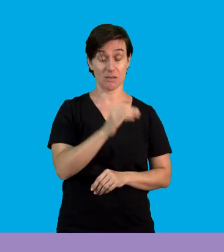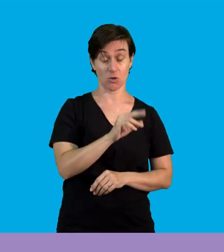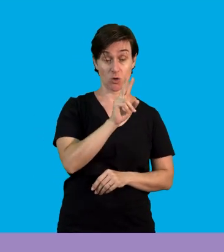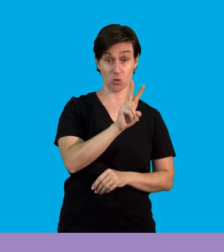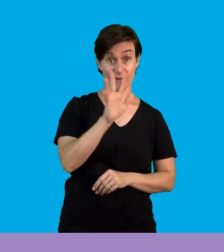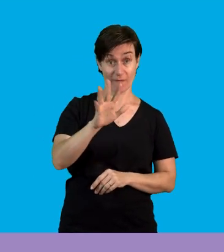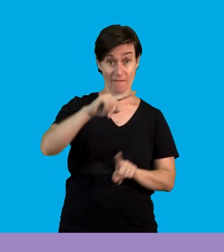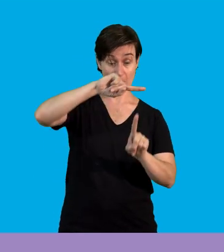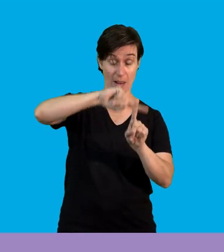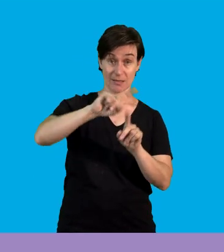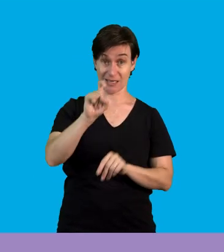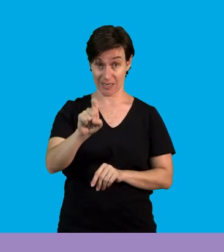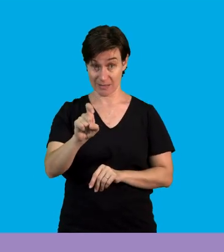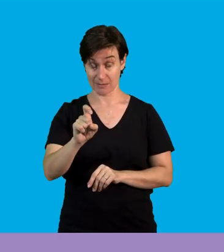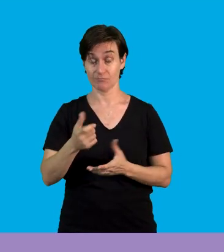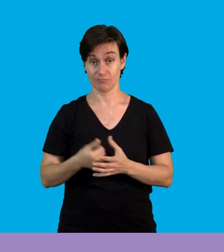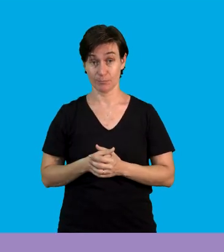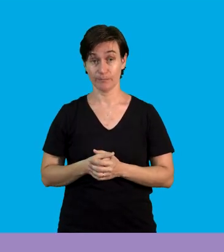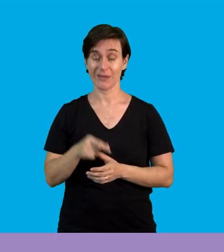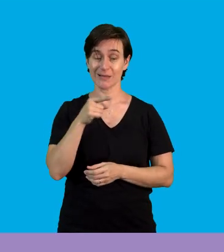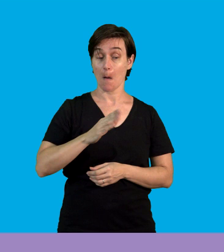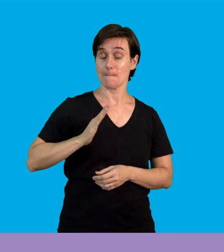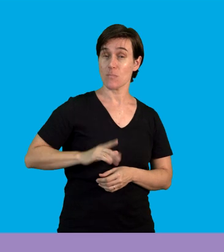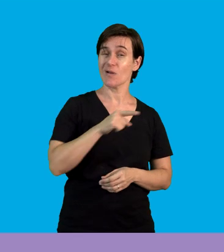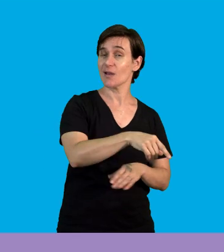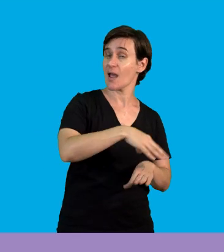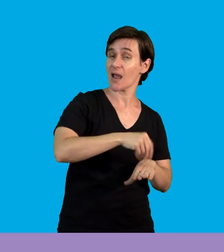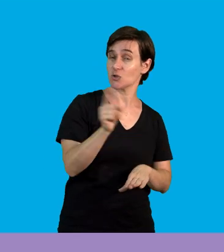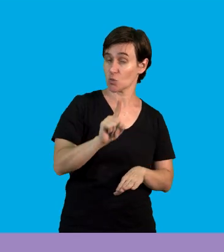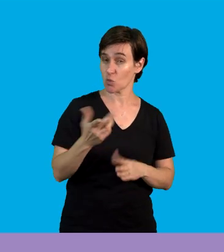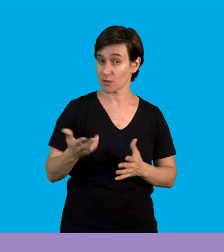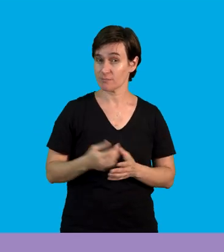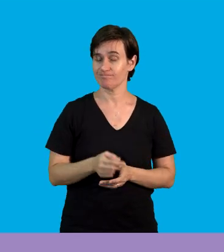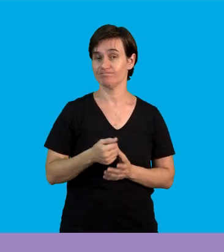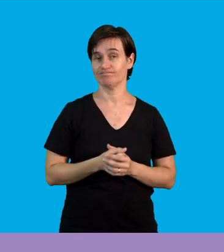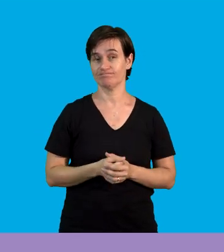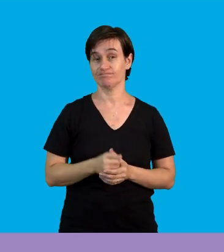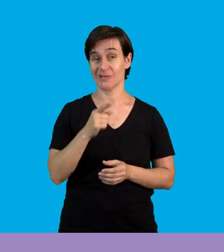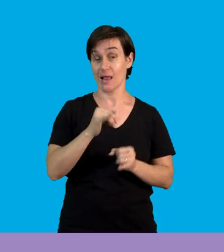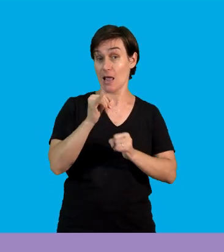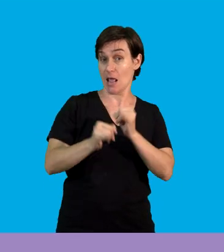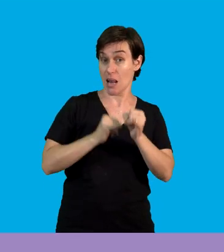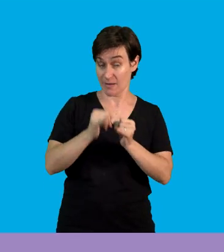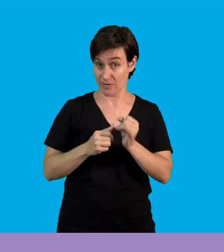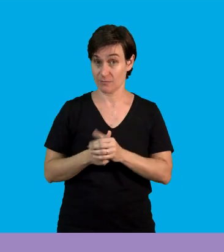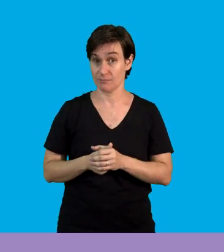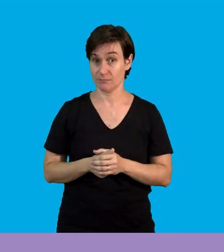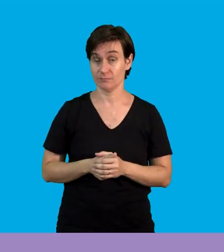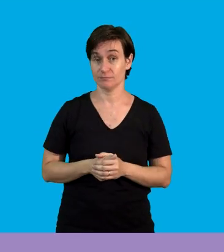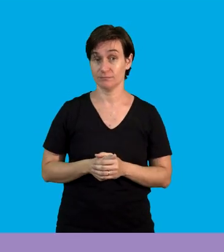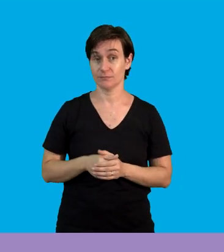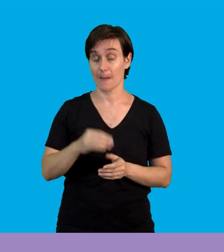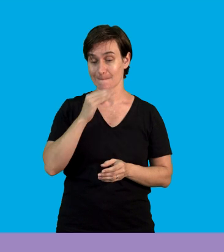say 25 plus X, and then the boy's age when he is 11, that